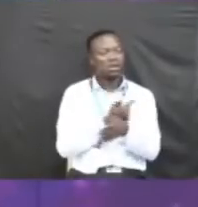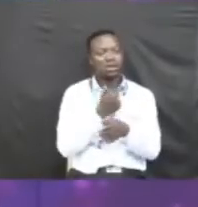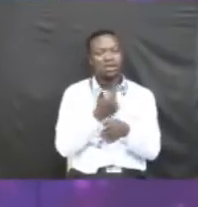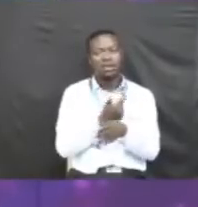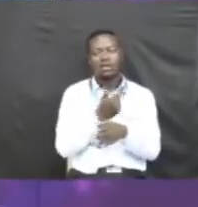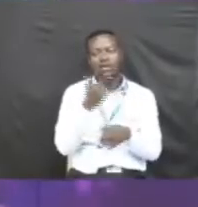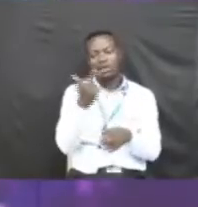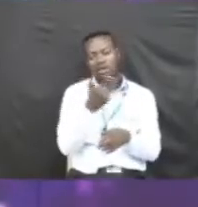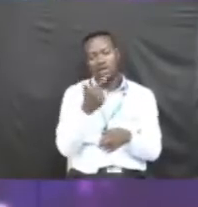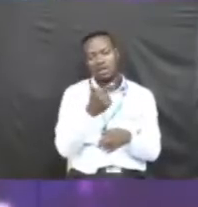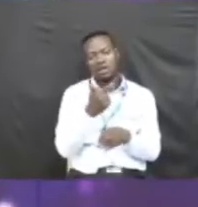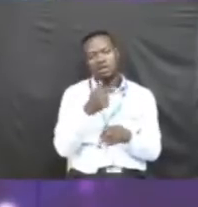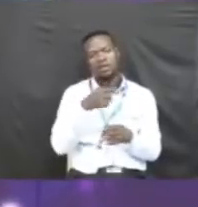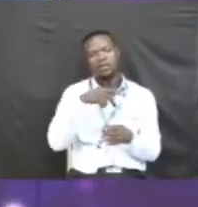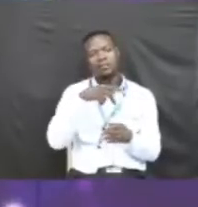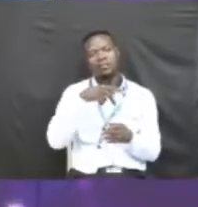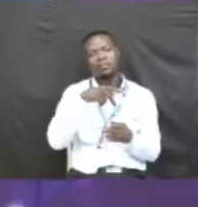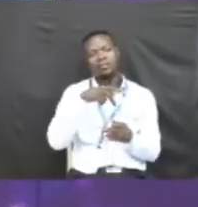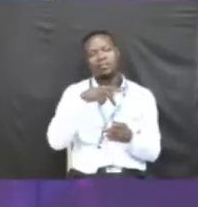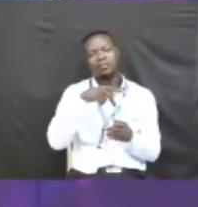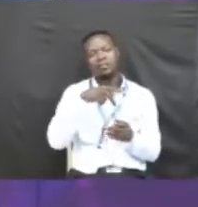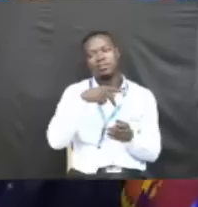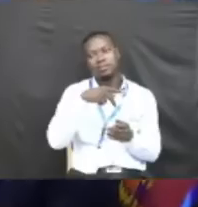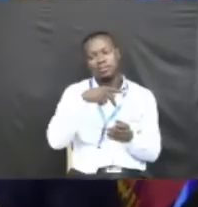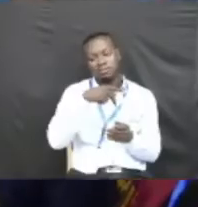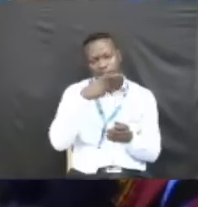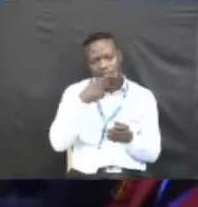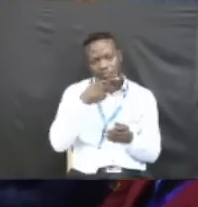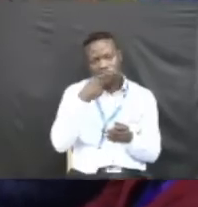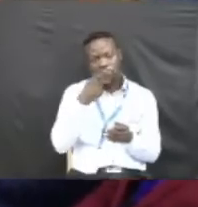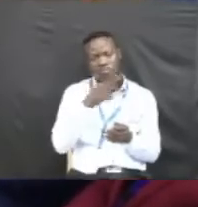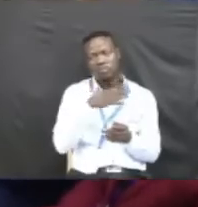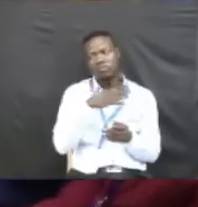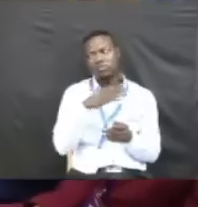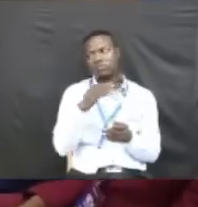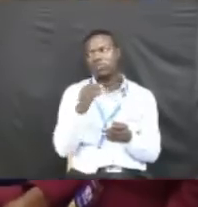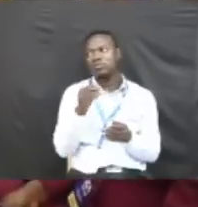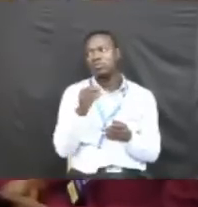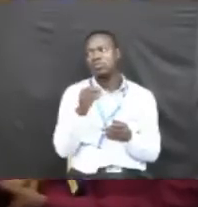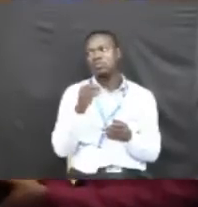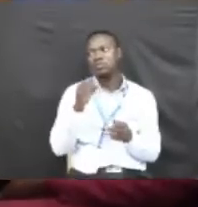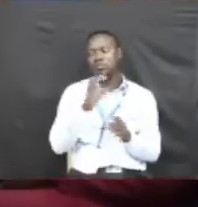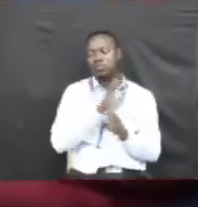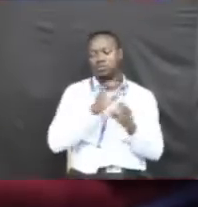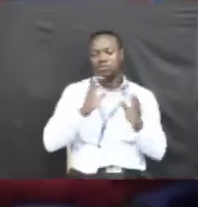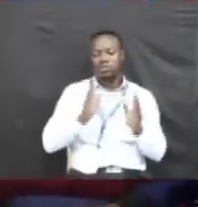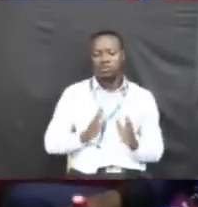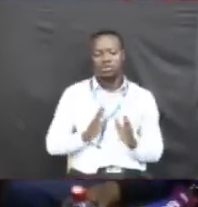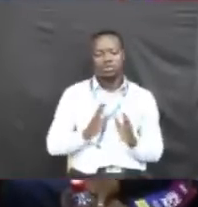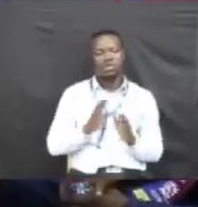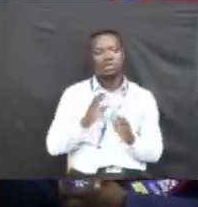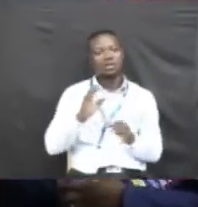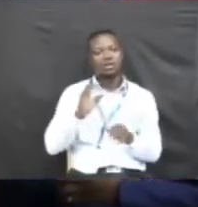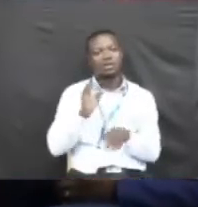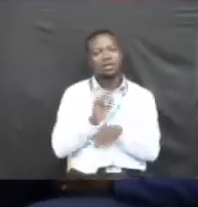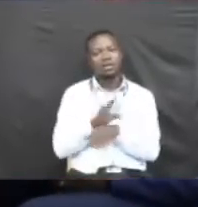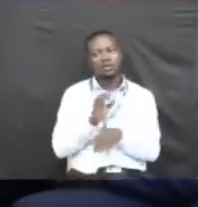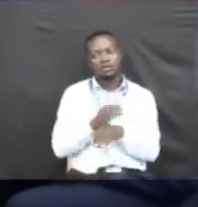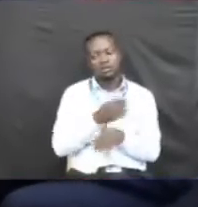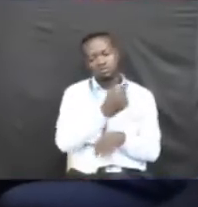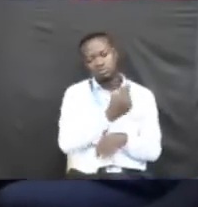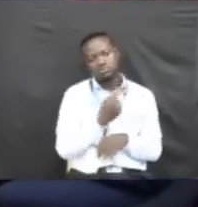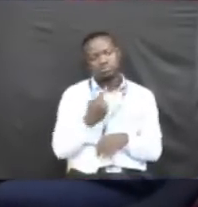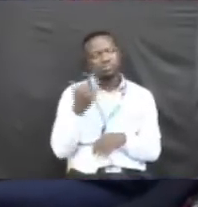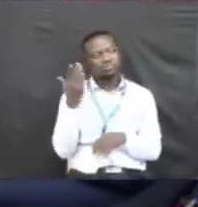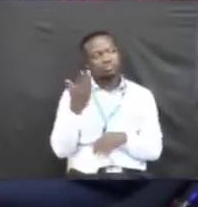Council to be followed with uh Pentecostal Church and then